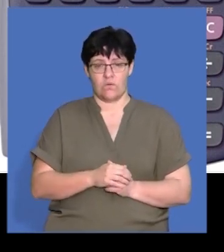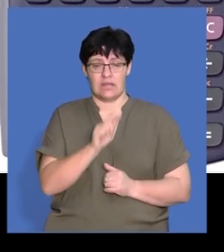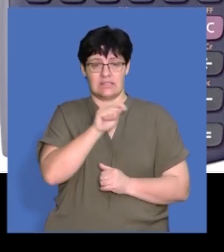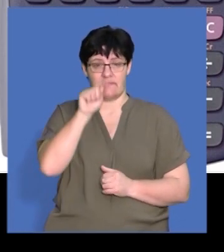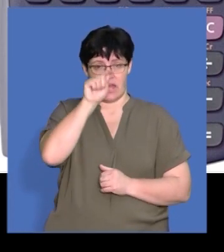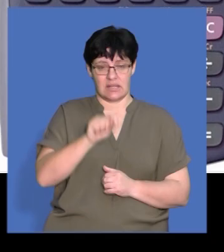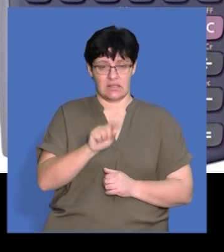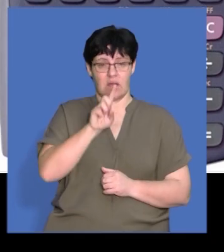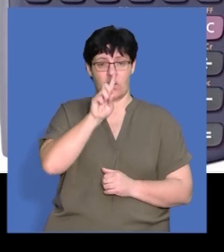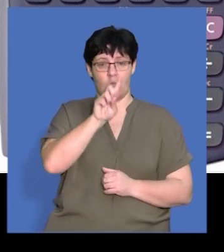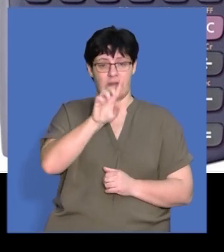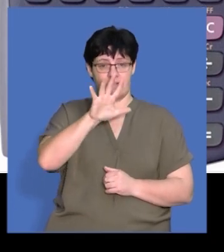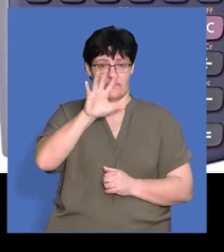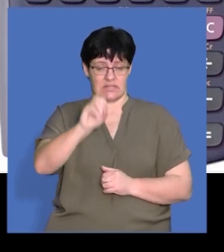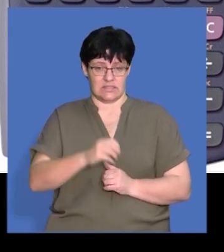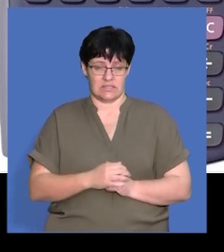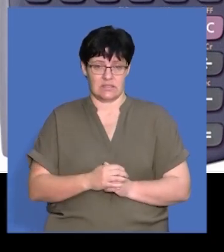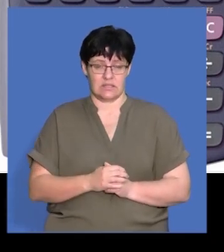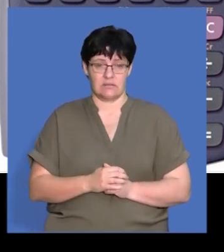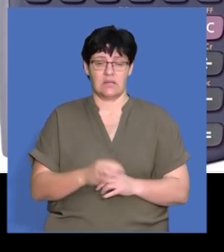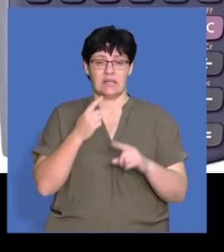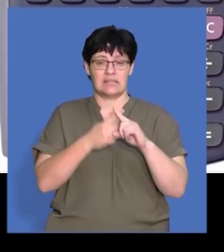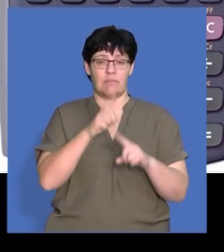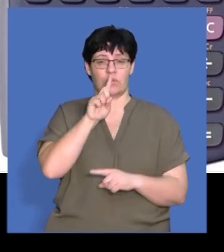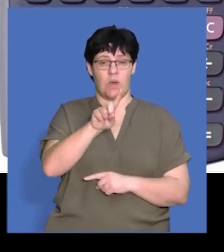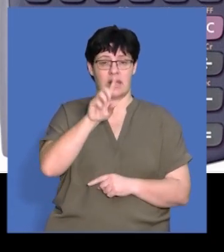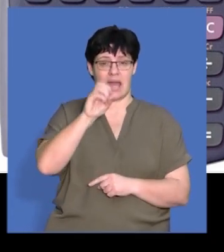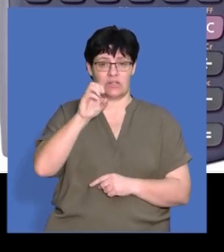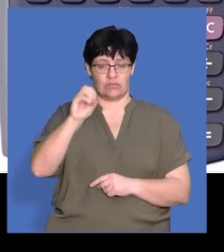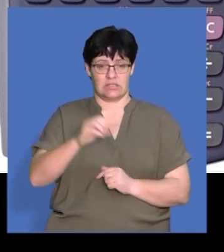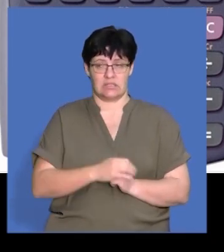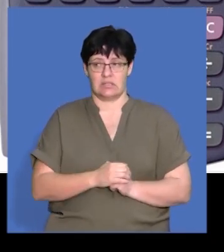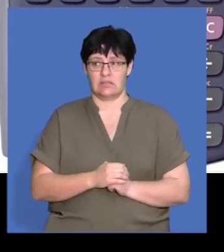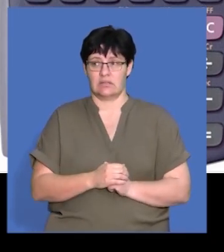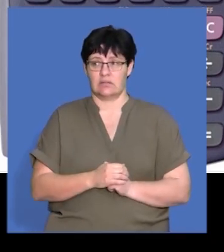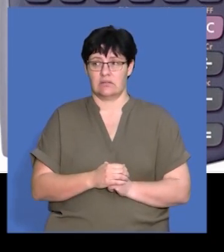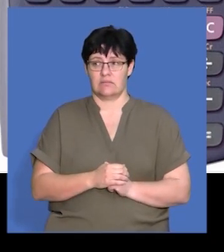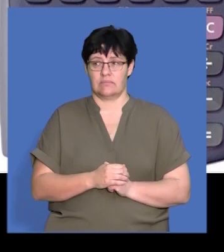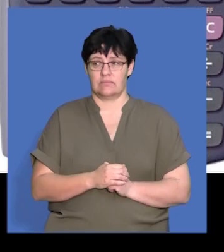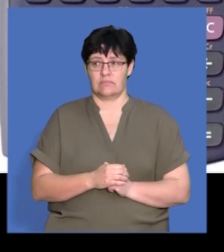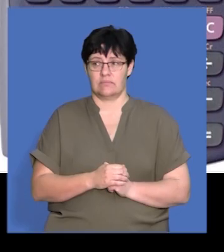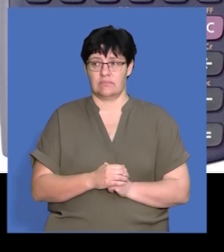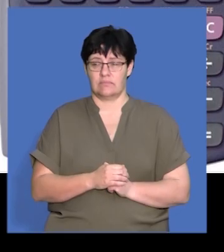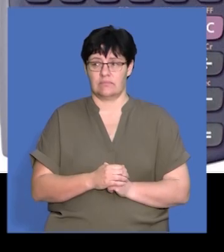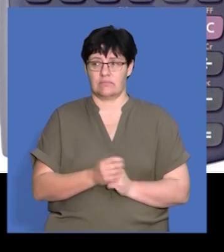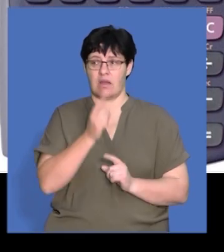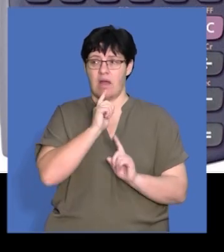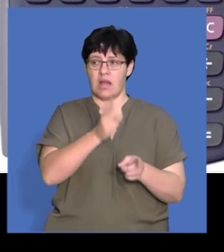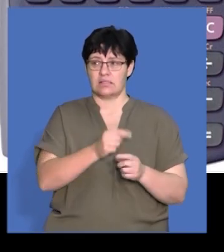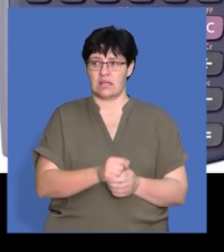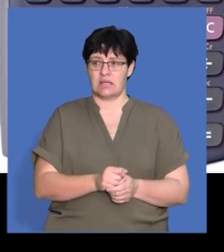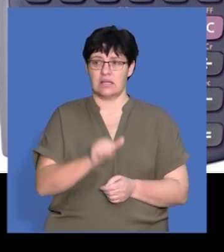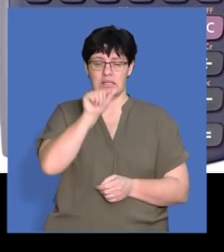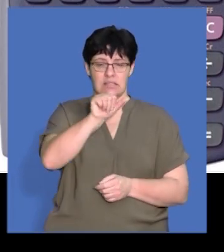divided by 150 times by 100, the percentage, and I get an answer